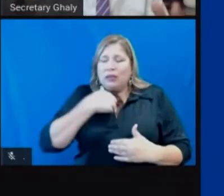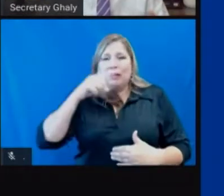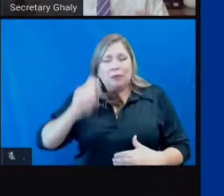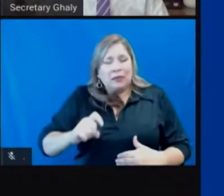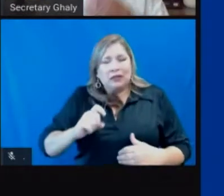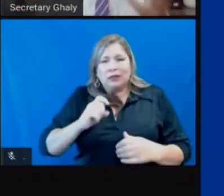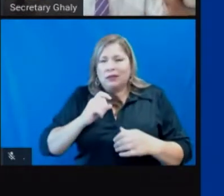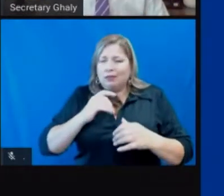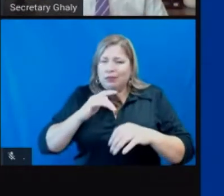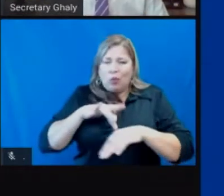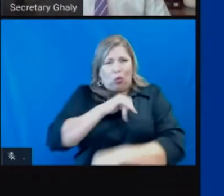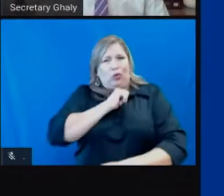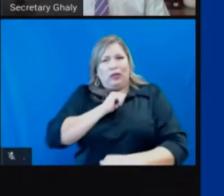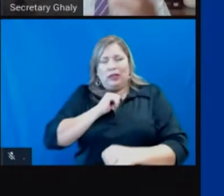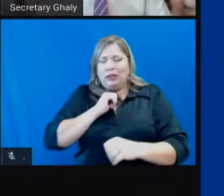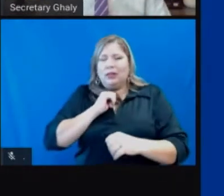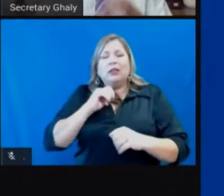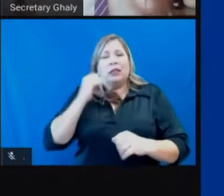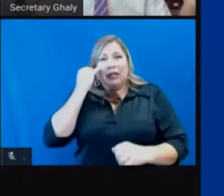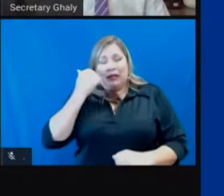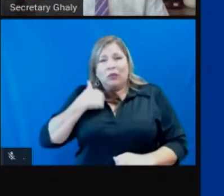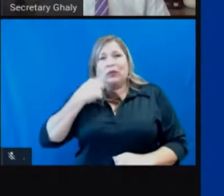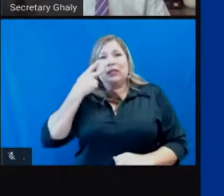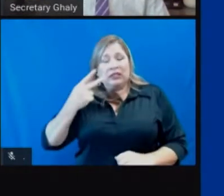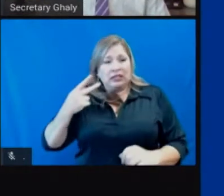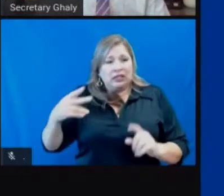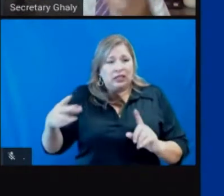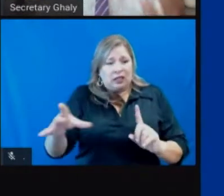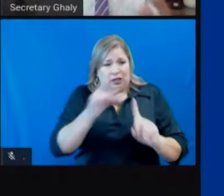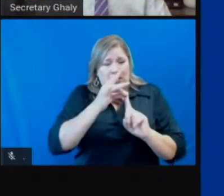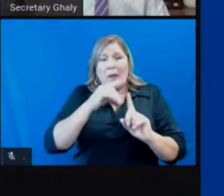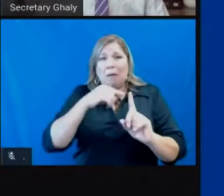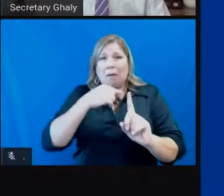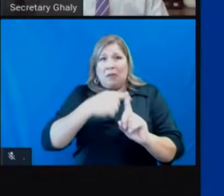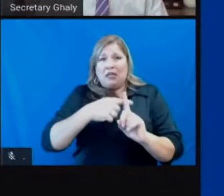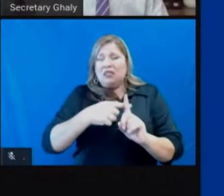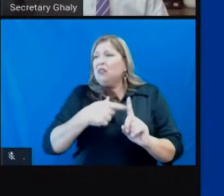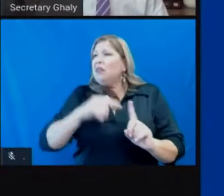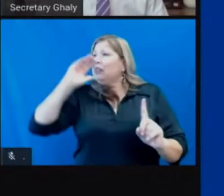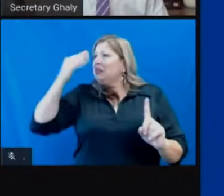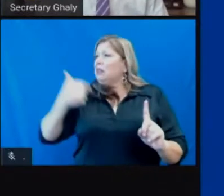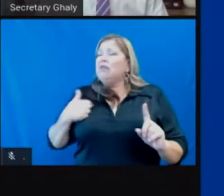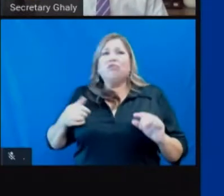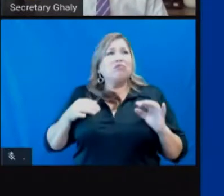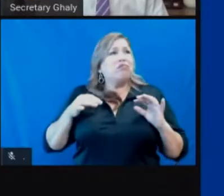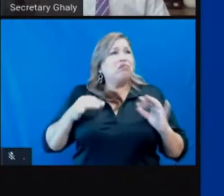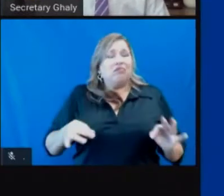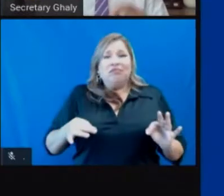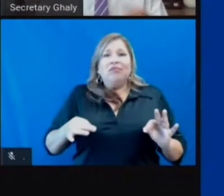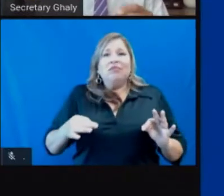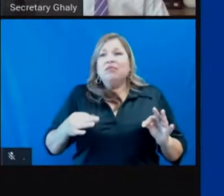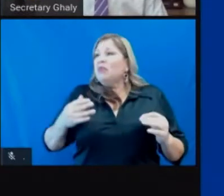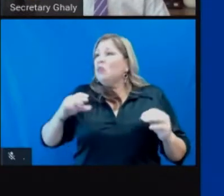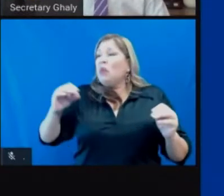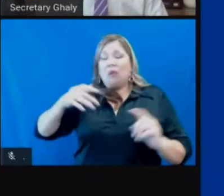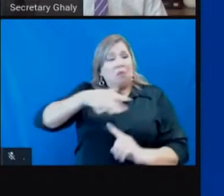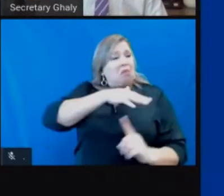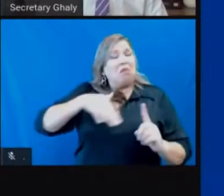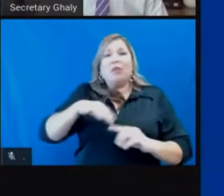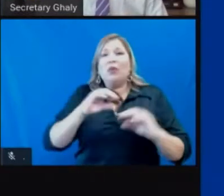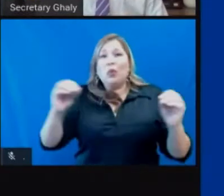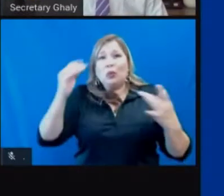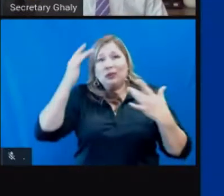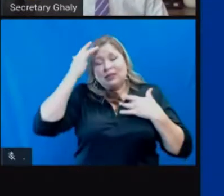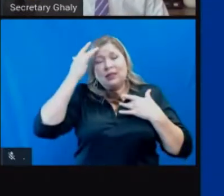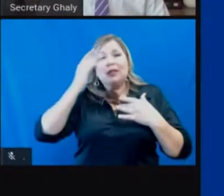that even if the impact is seemingly invisible to some because folks aren't sick who they're around, this fact is a